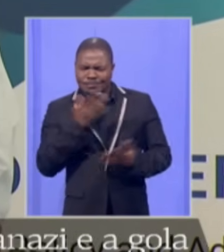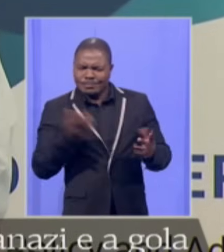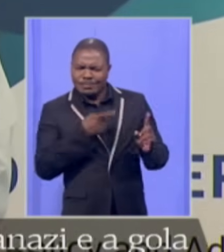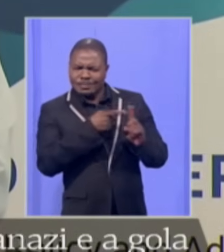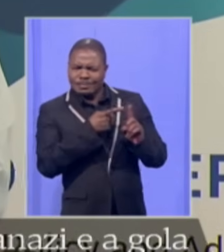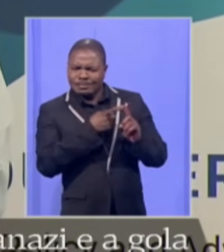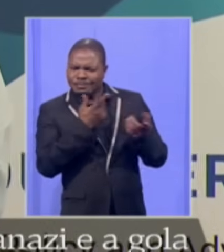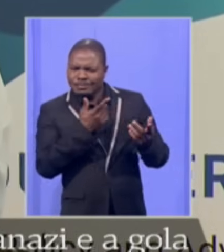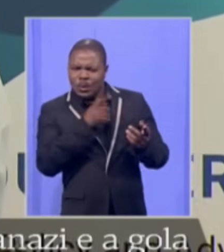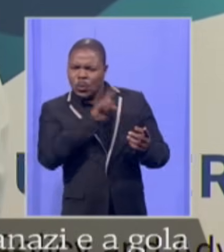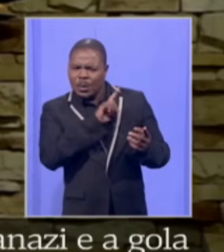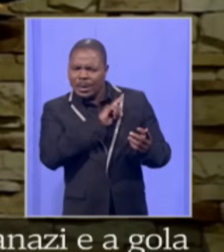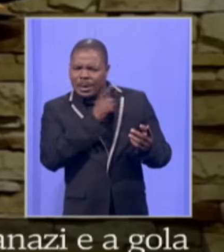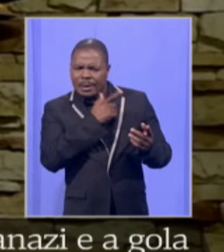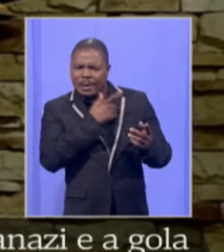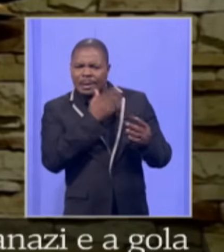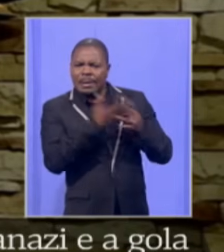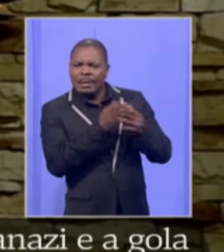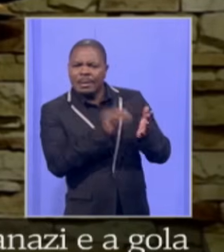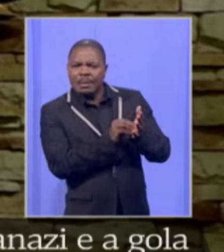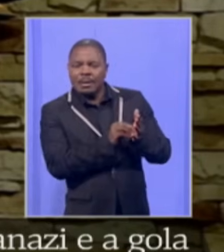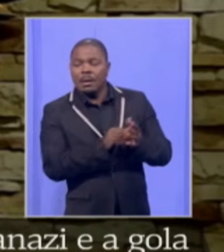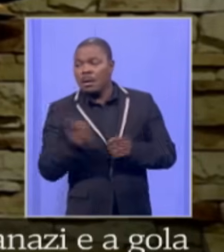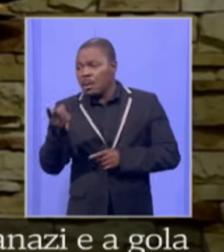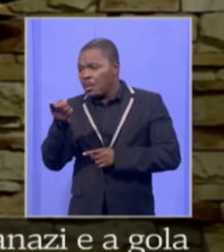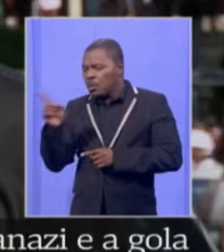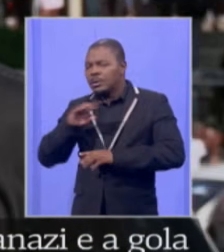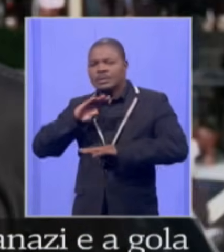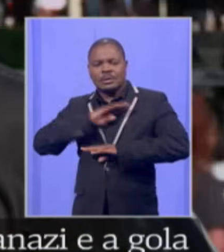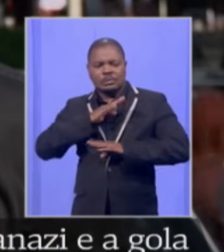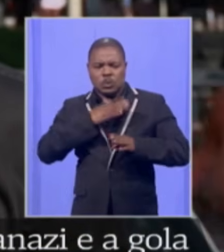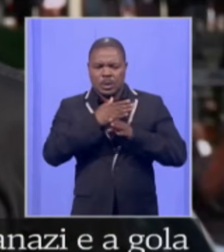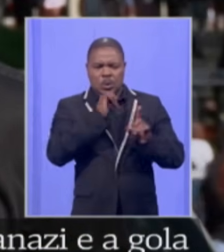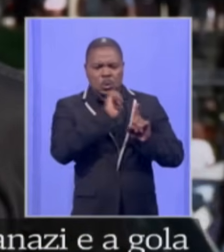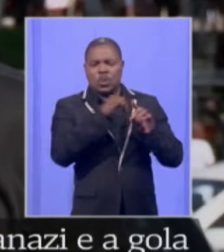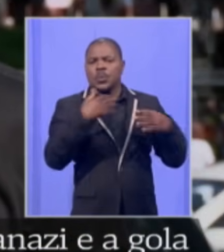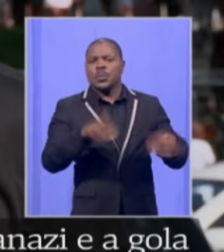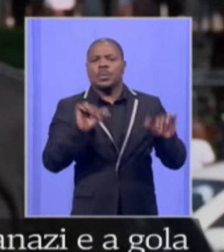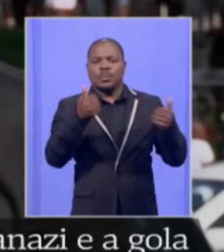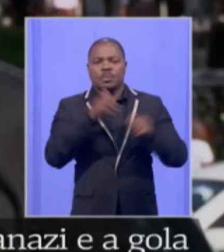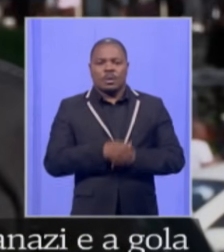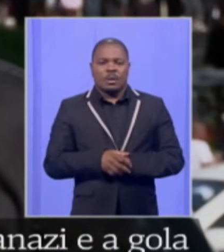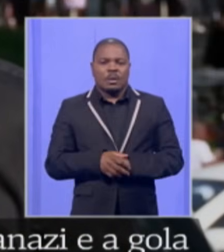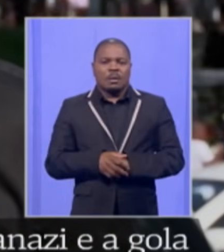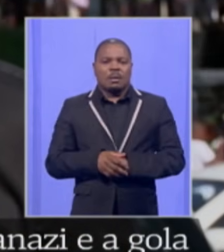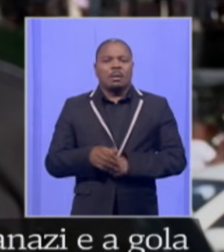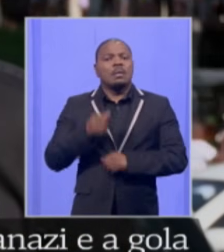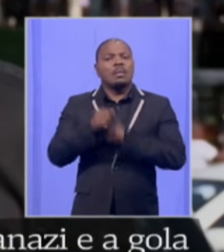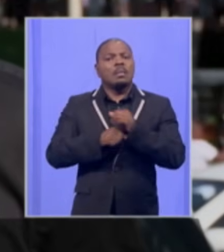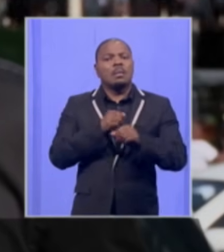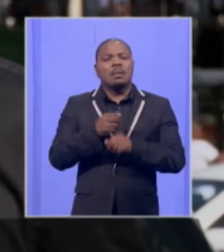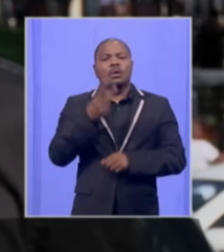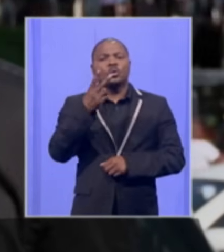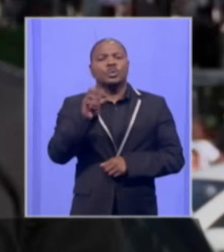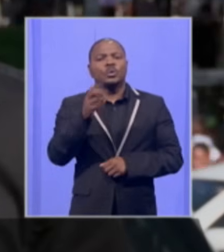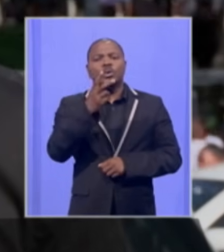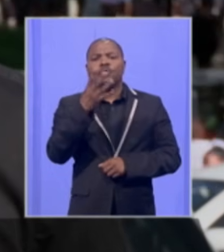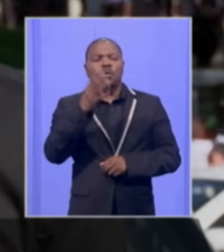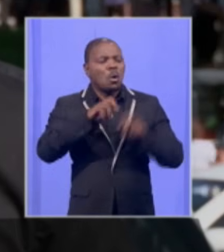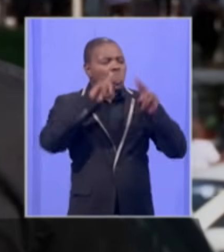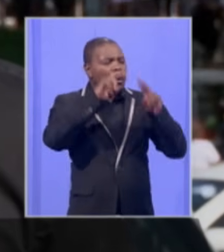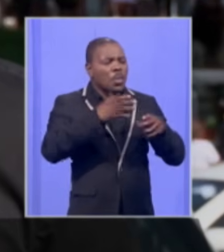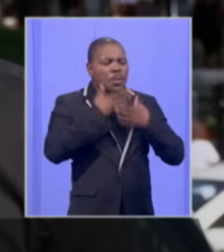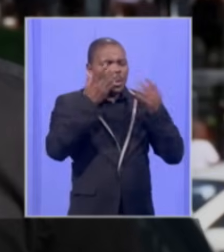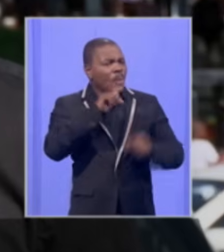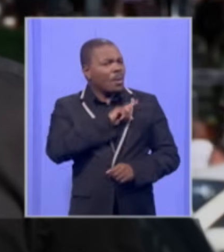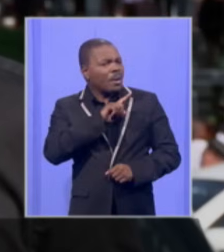yona ba re ba kgotsofaletse tiro ya ga Mkhwanazi. Why didn't you investigate in 2024? Why now